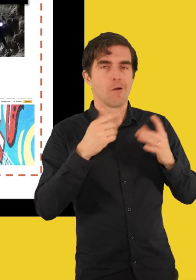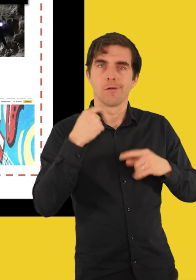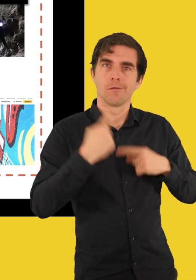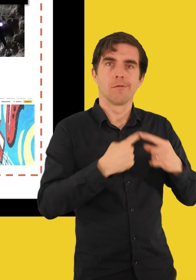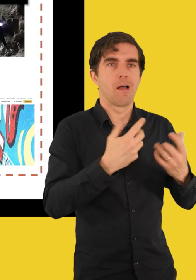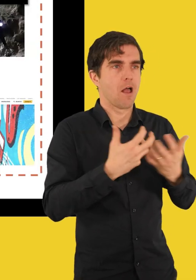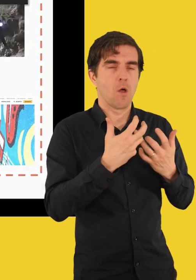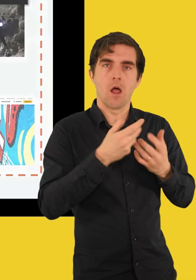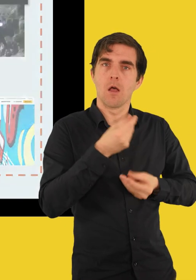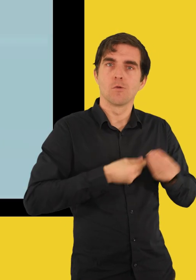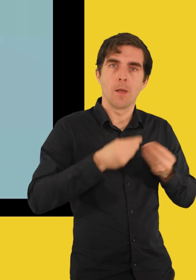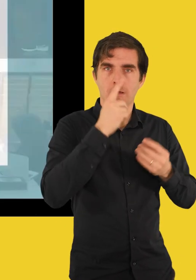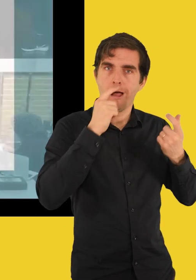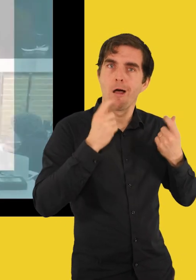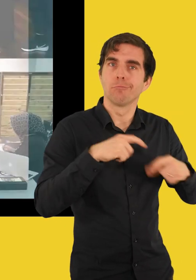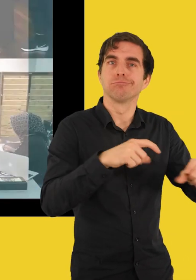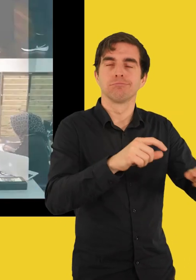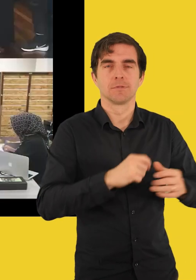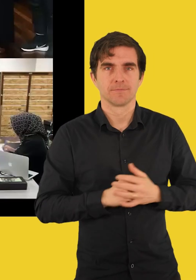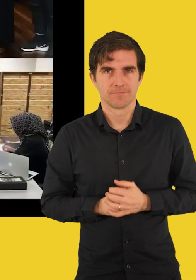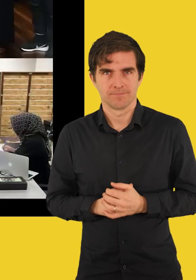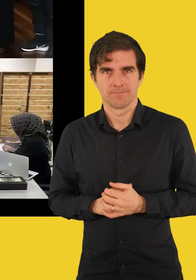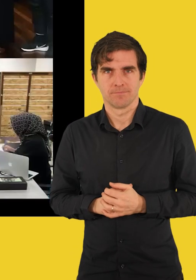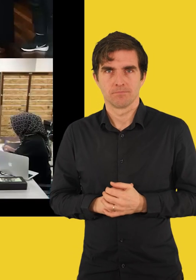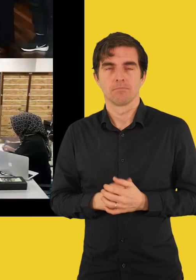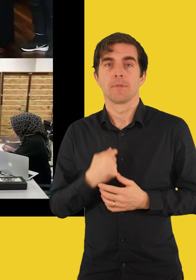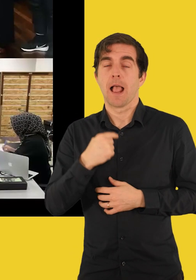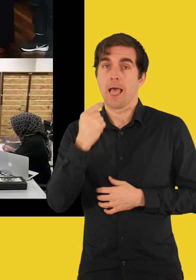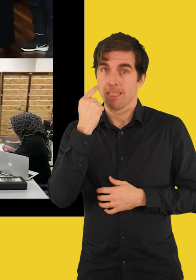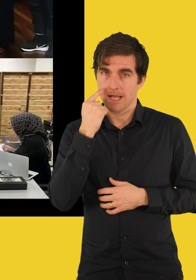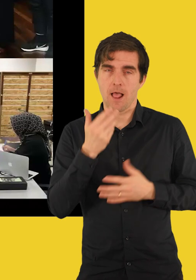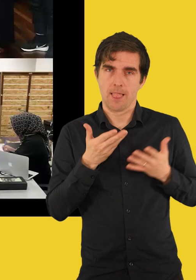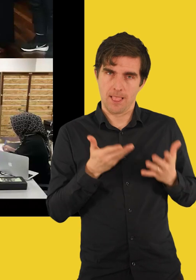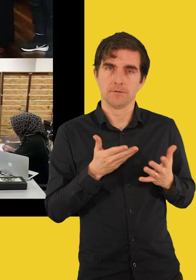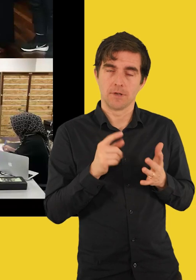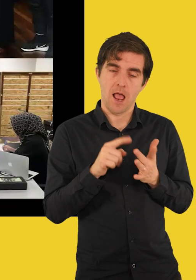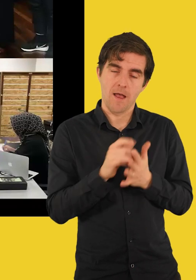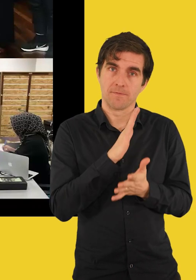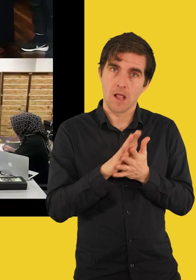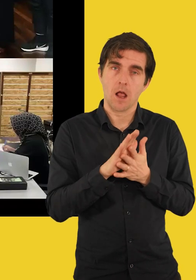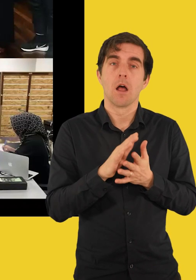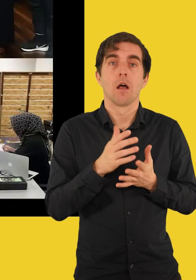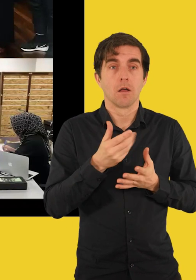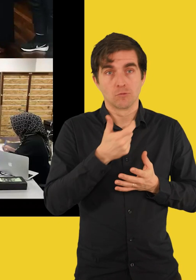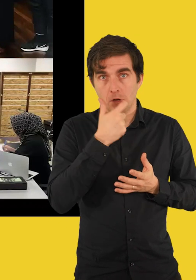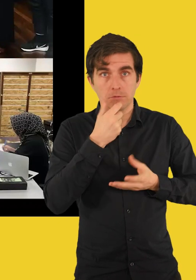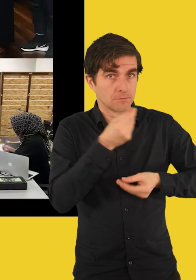has a more regenerative economy. And this is part of the Ipoh Doughnut